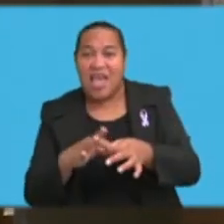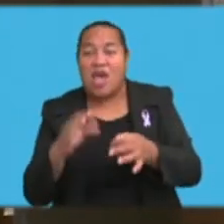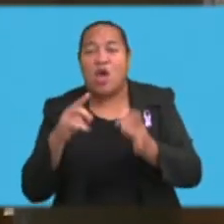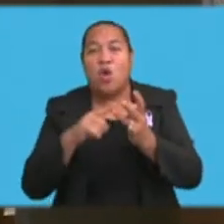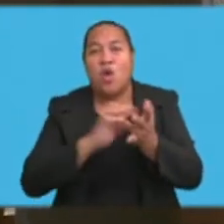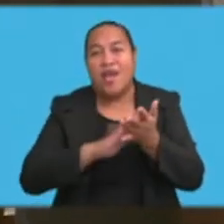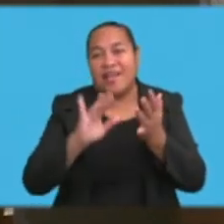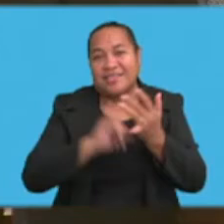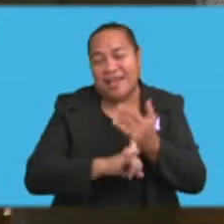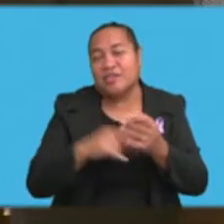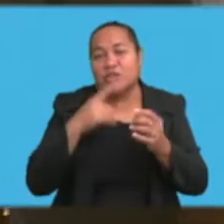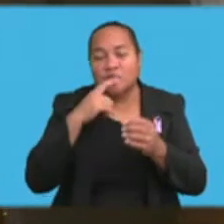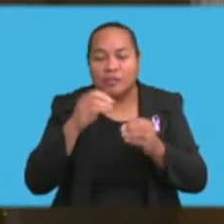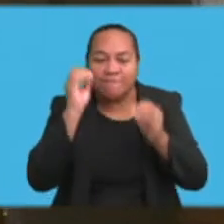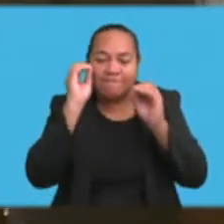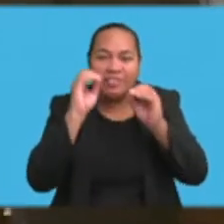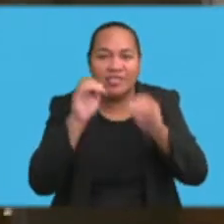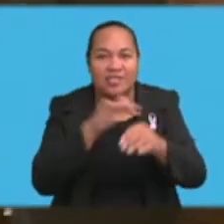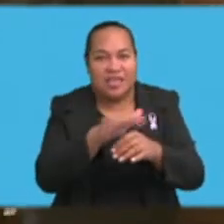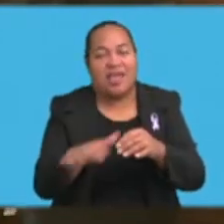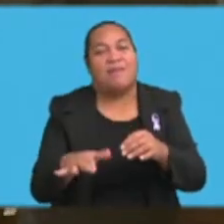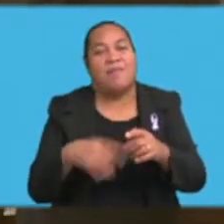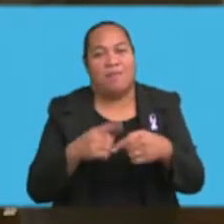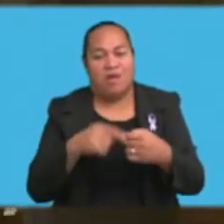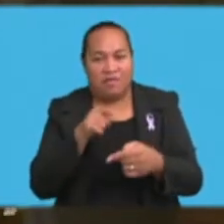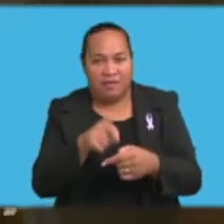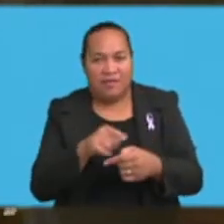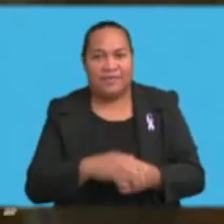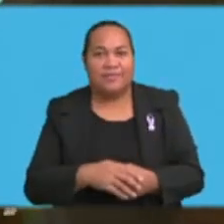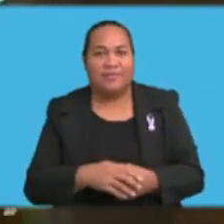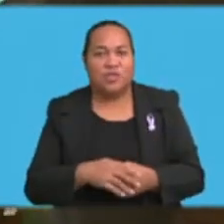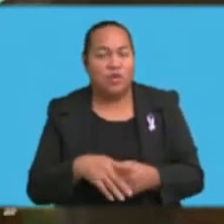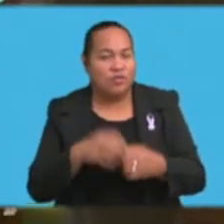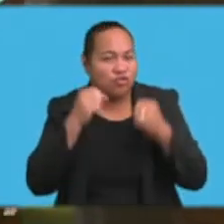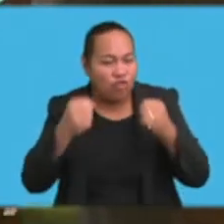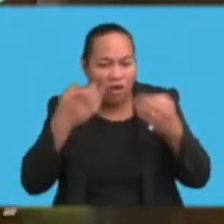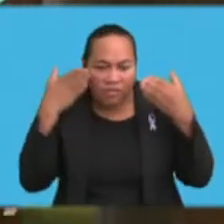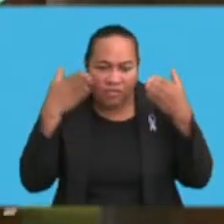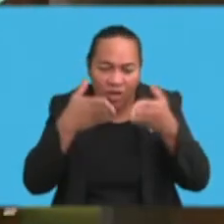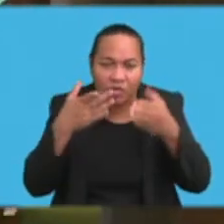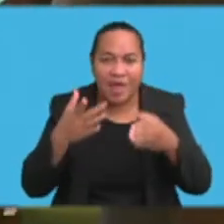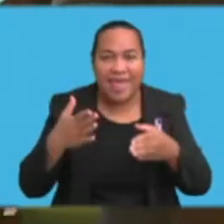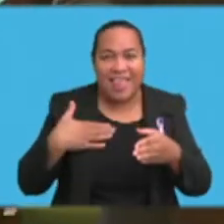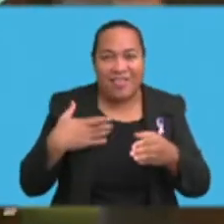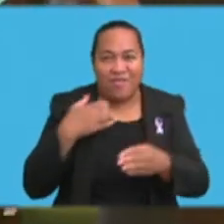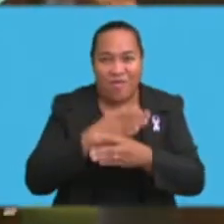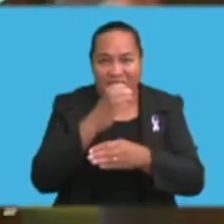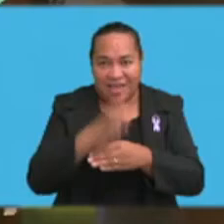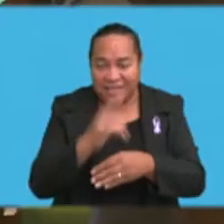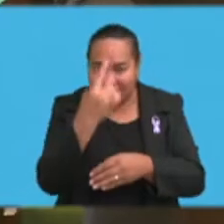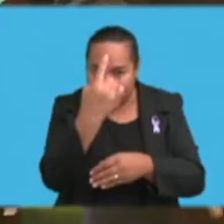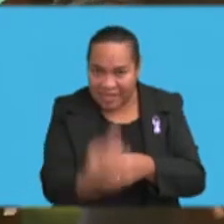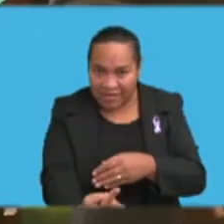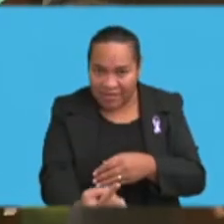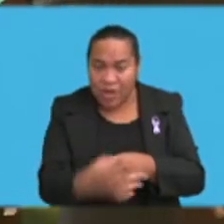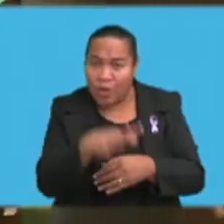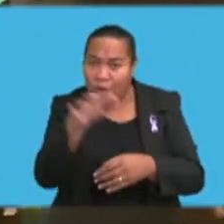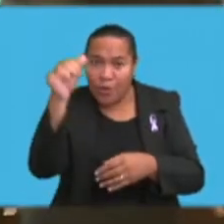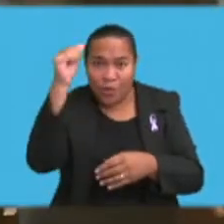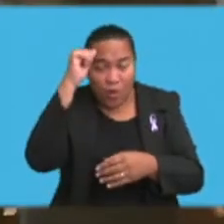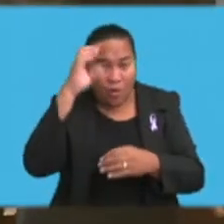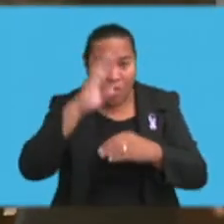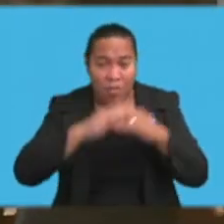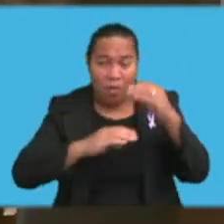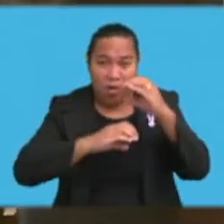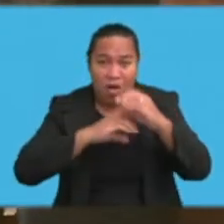this topic of occupational hygiene. So there's a strong focus on the health of the workers themselves. And as we all know, in terms of